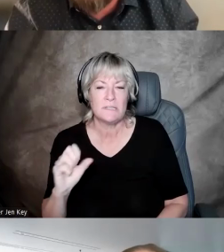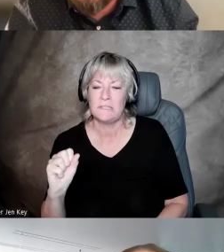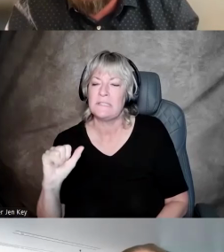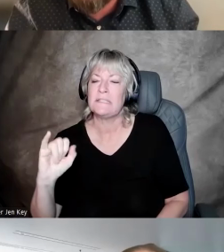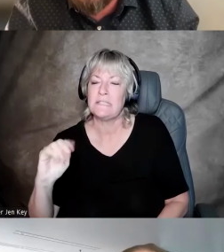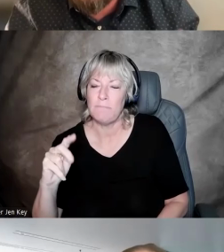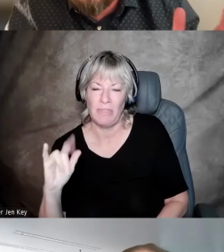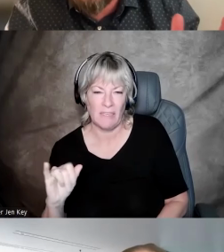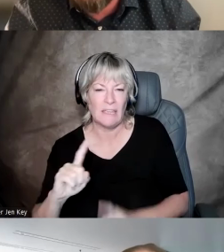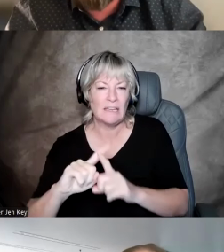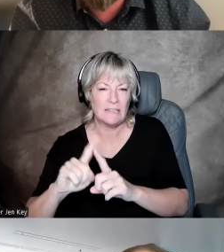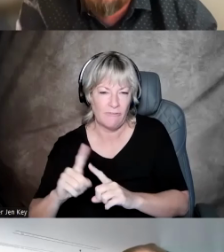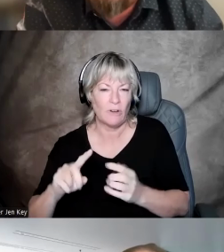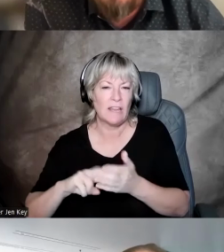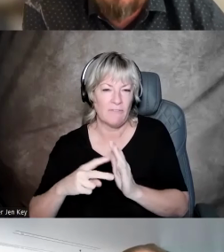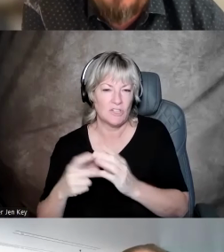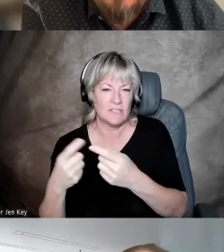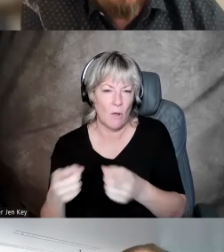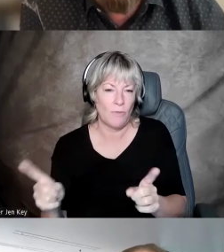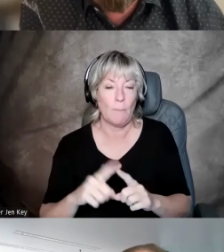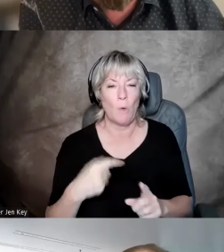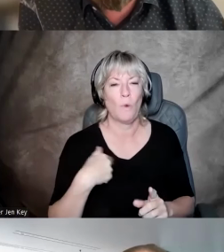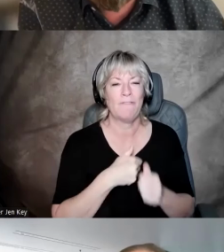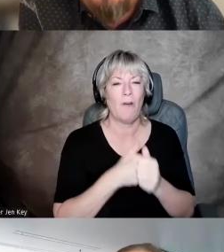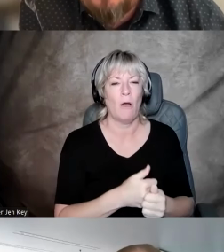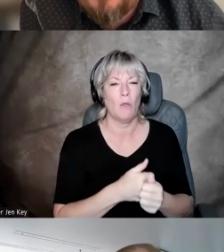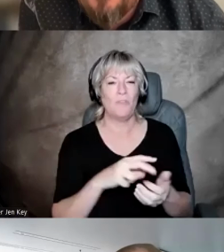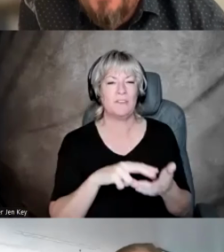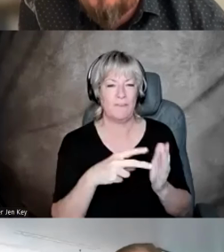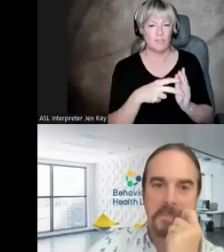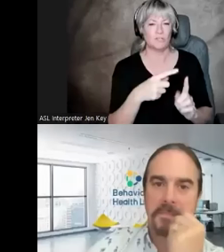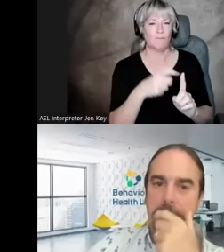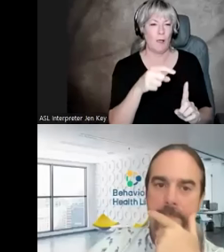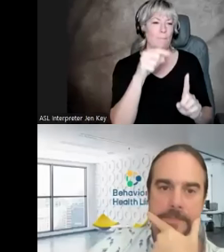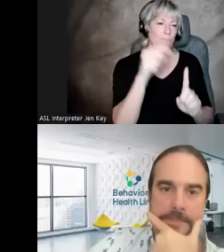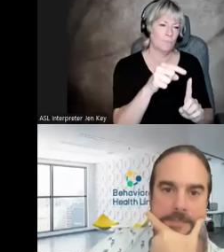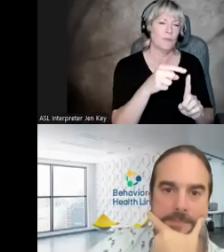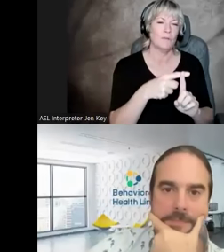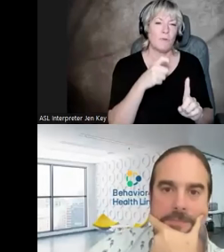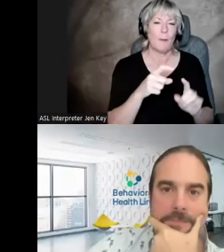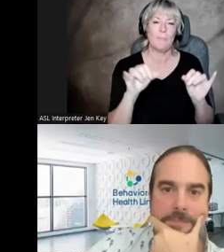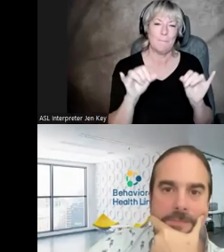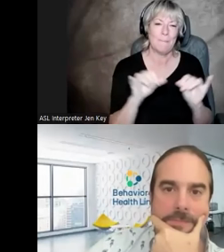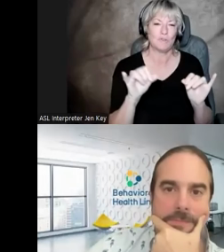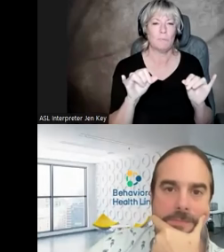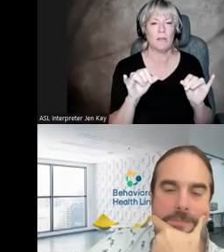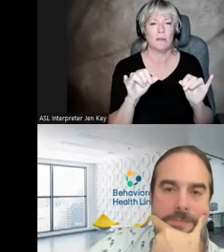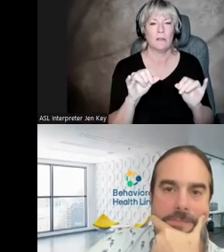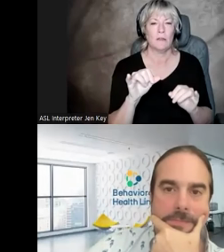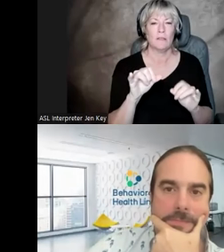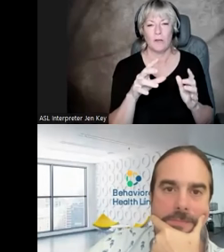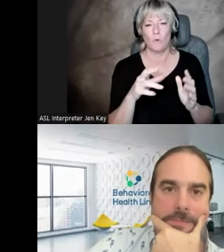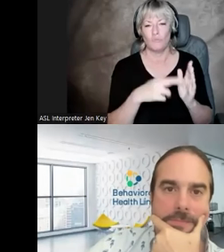of different definitions, but we try and use one that comes specifically out of the measurement literature and